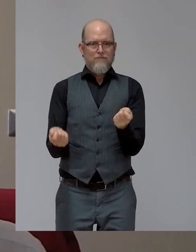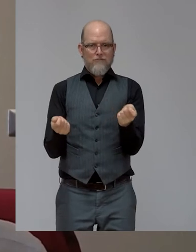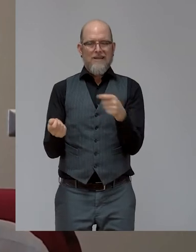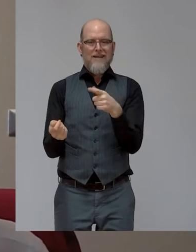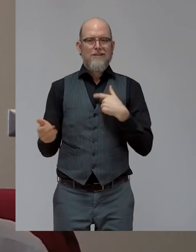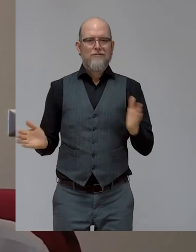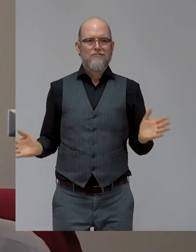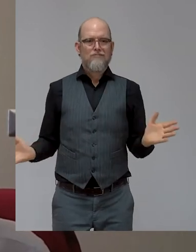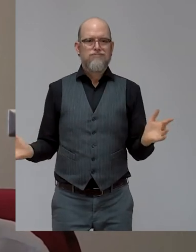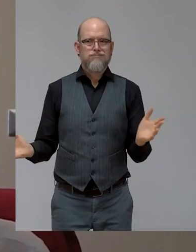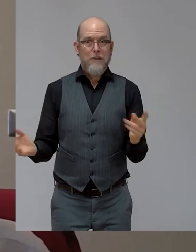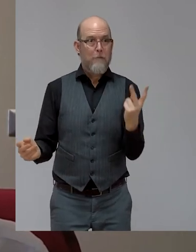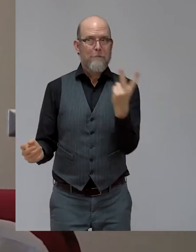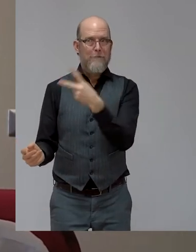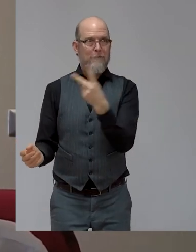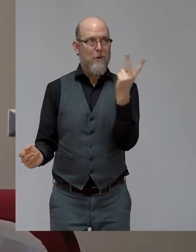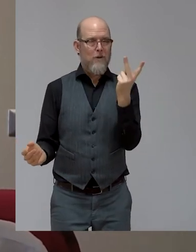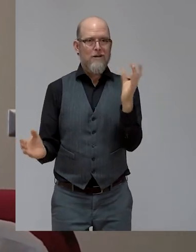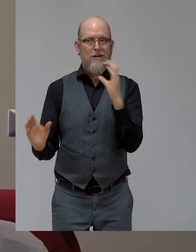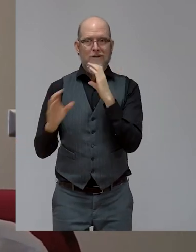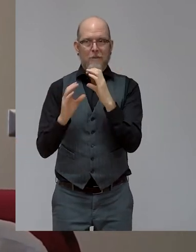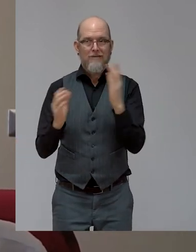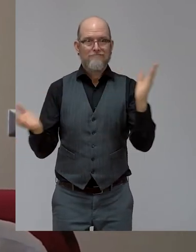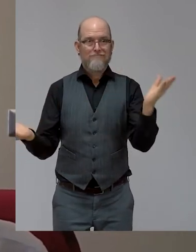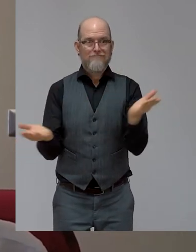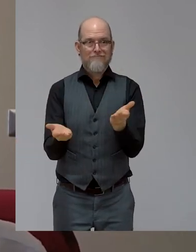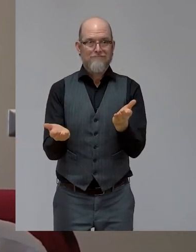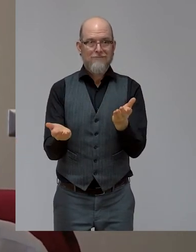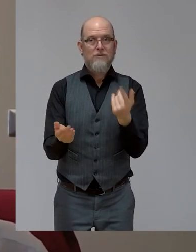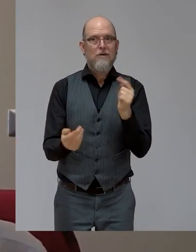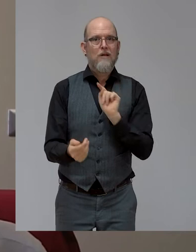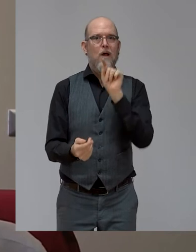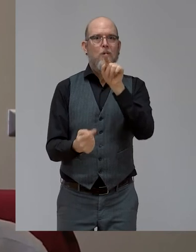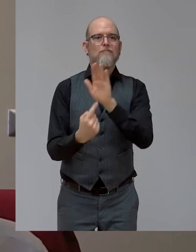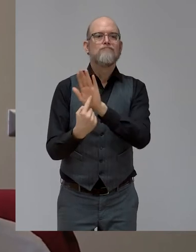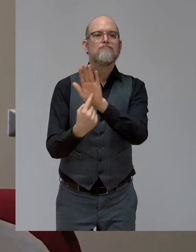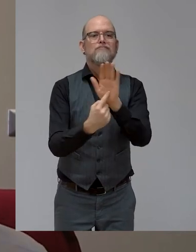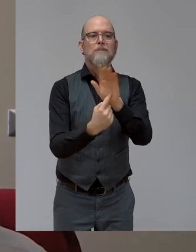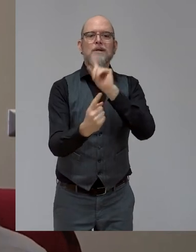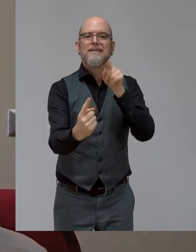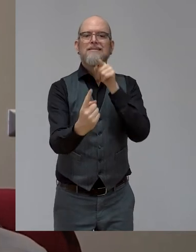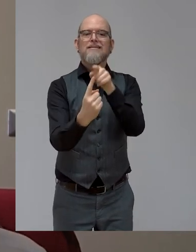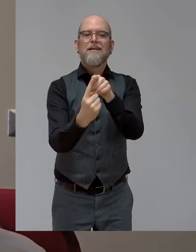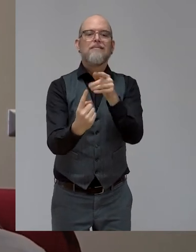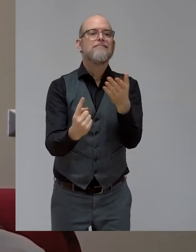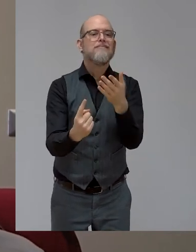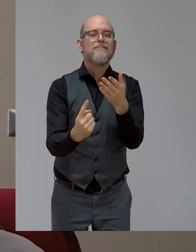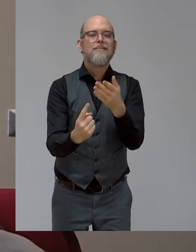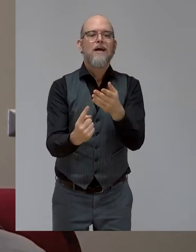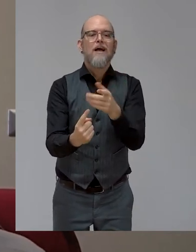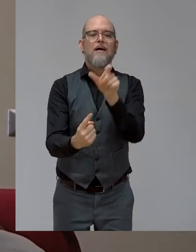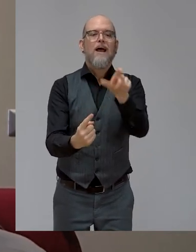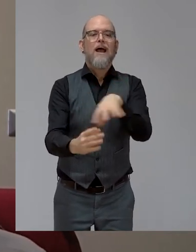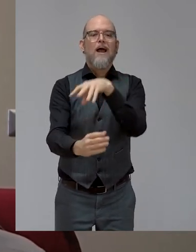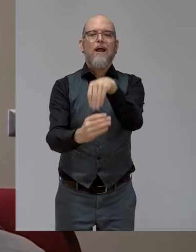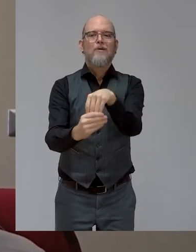communicating public and private work that seeks the full inclusion of people with disabilities. And that triple role